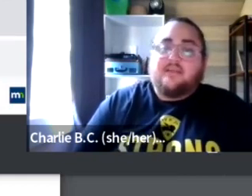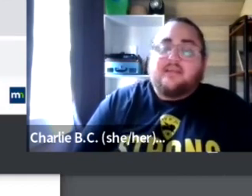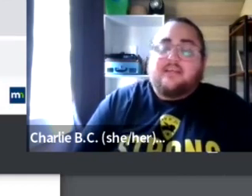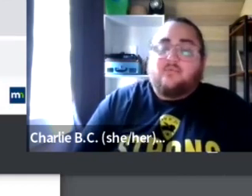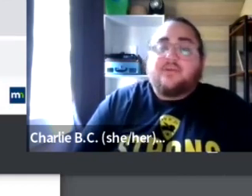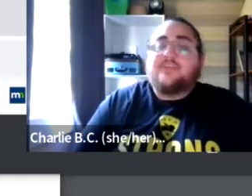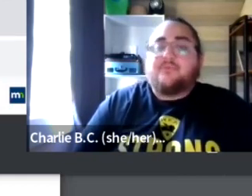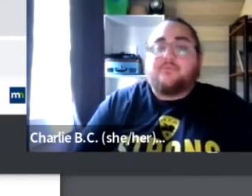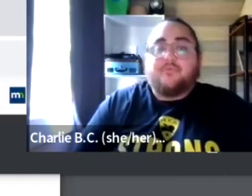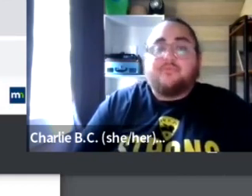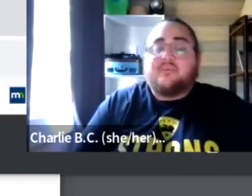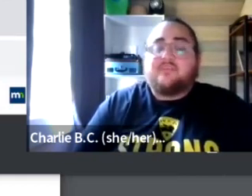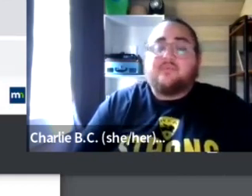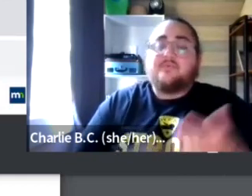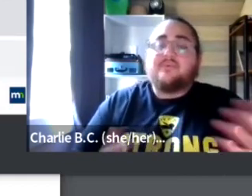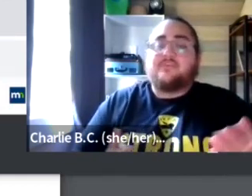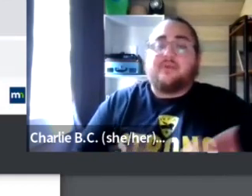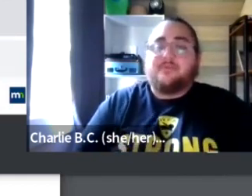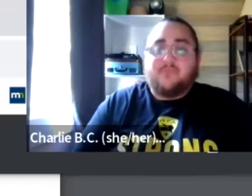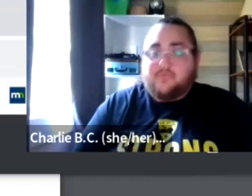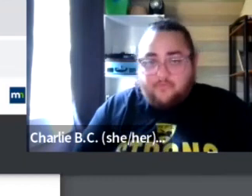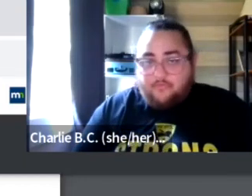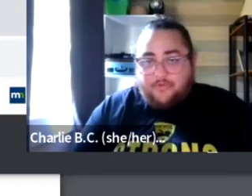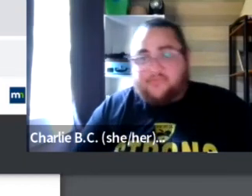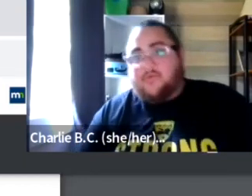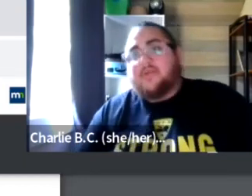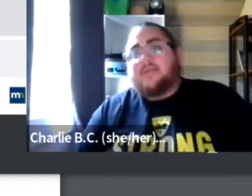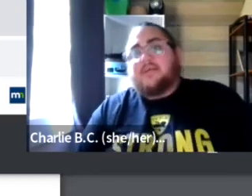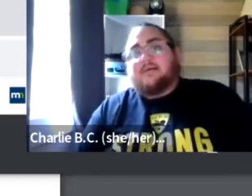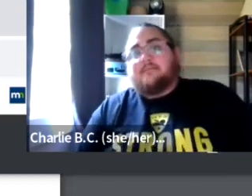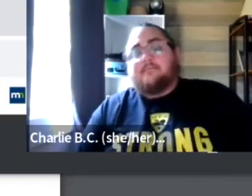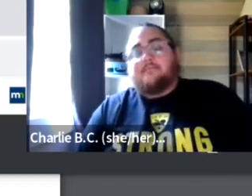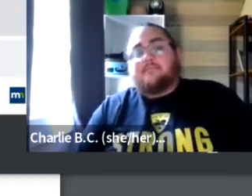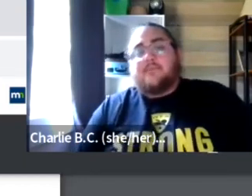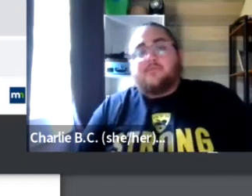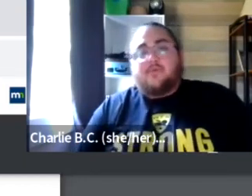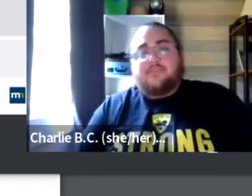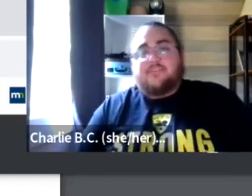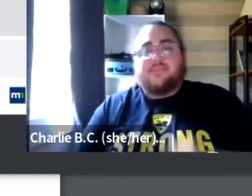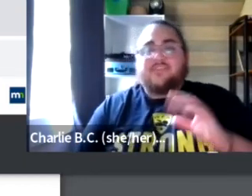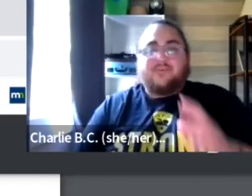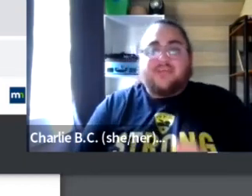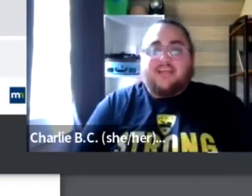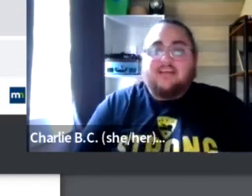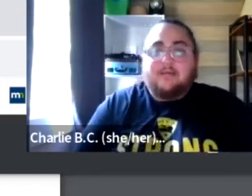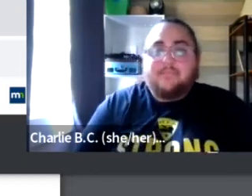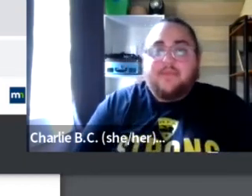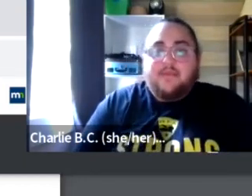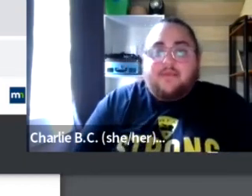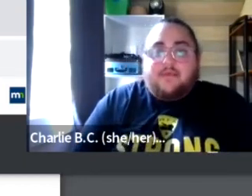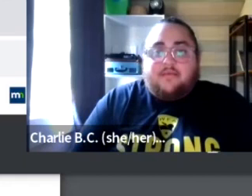updating and working to improve, because we really just want them to be useful for you. So, of course, just want to start with